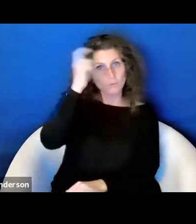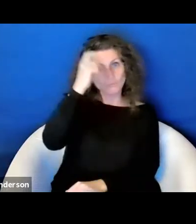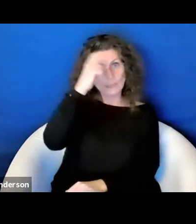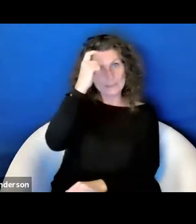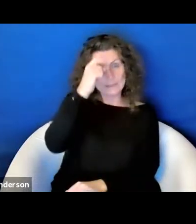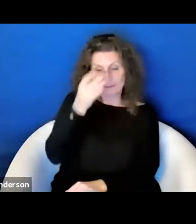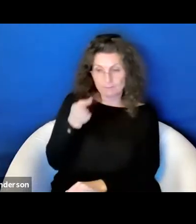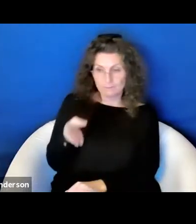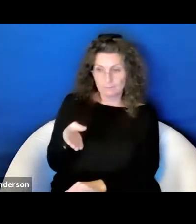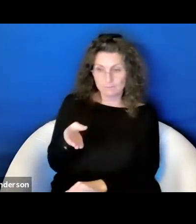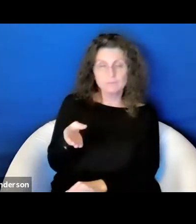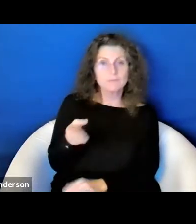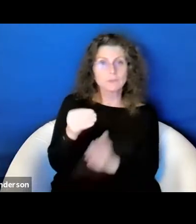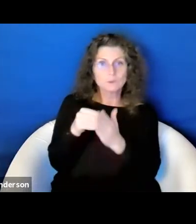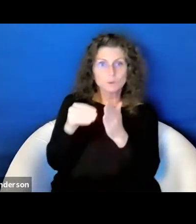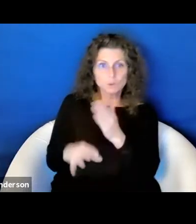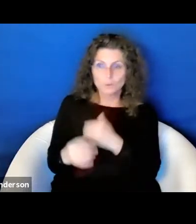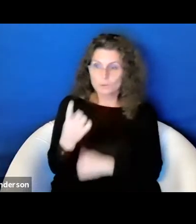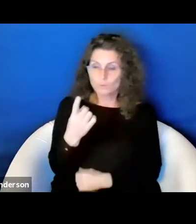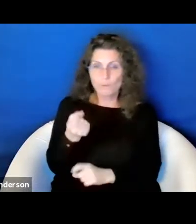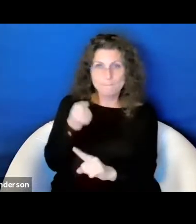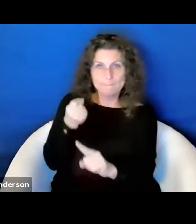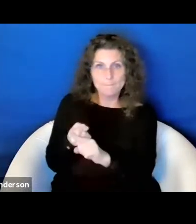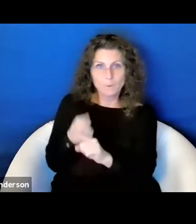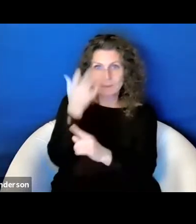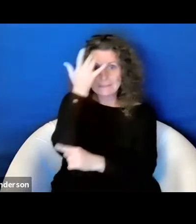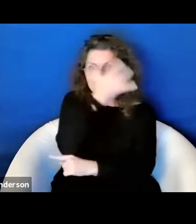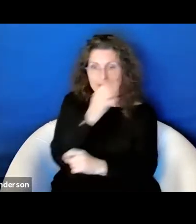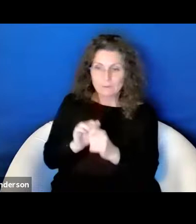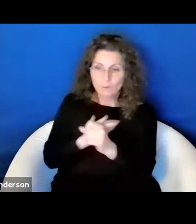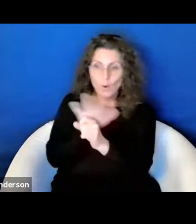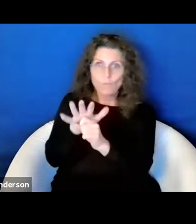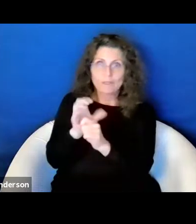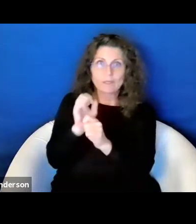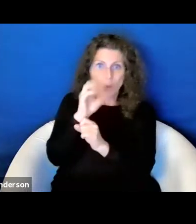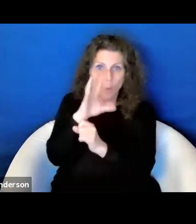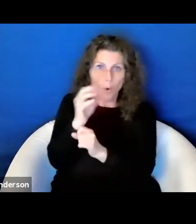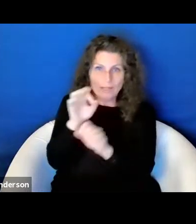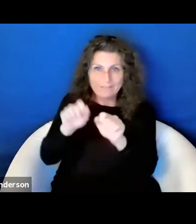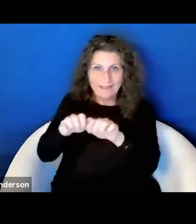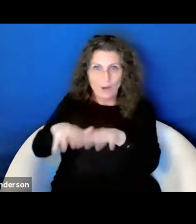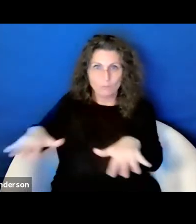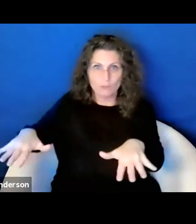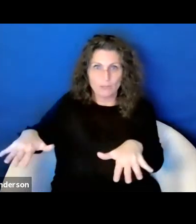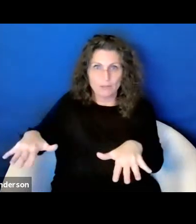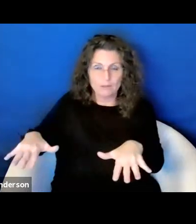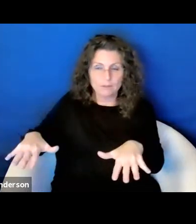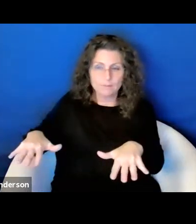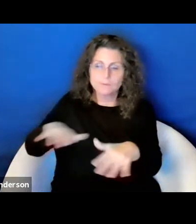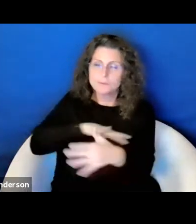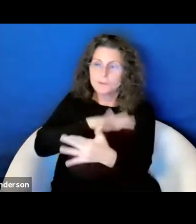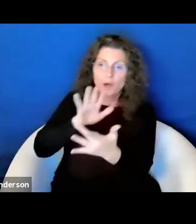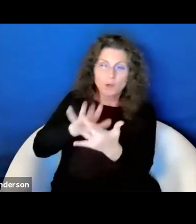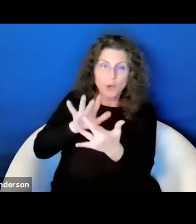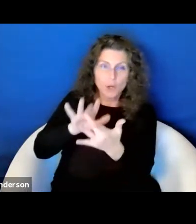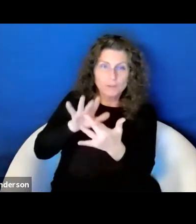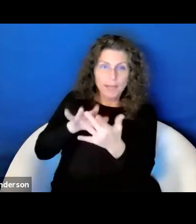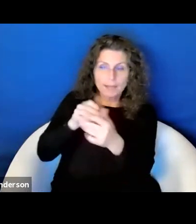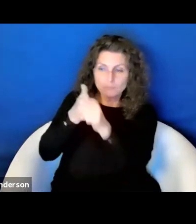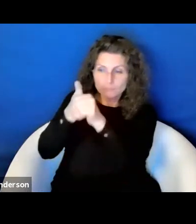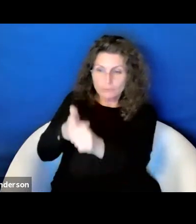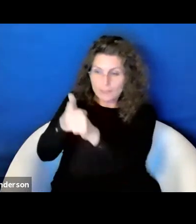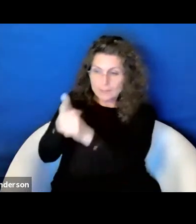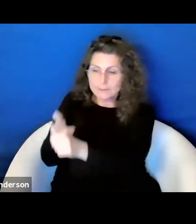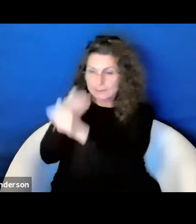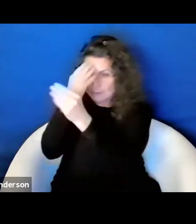on campus has COVID, or several students? Will they be contact traced and other members of the building